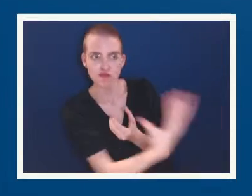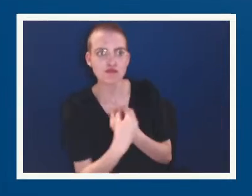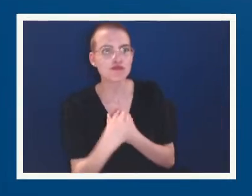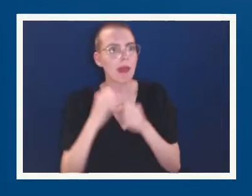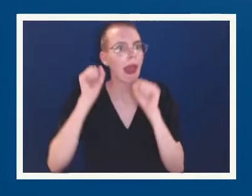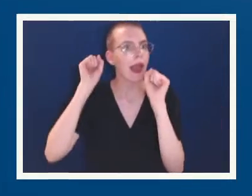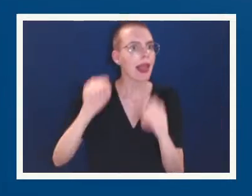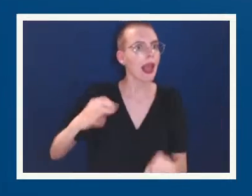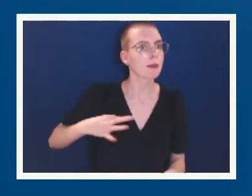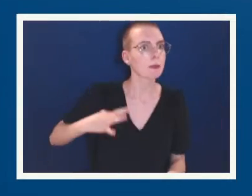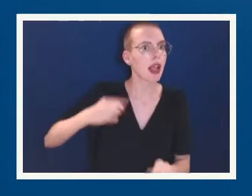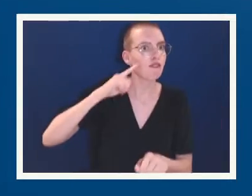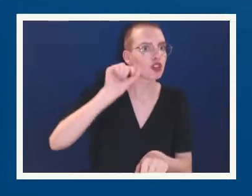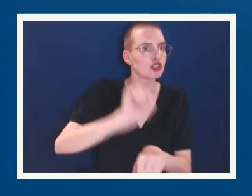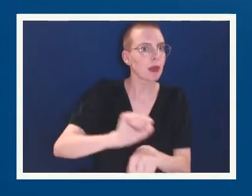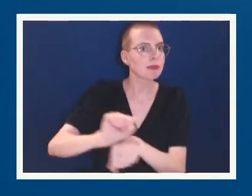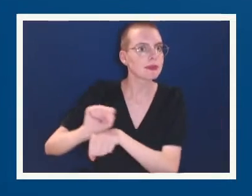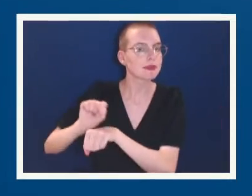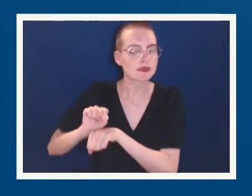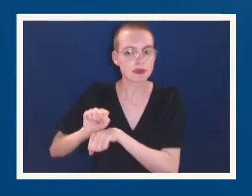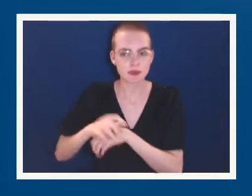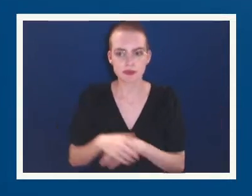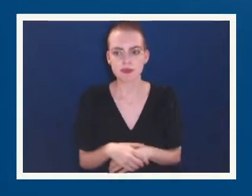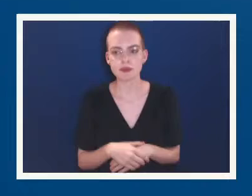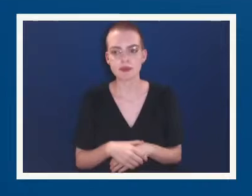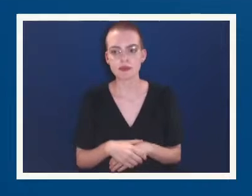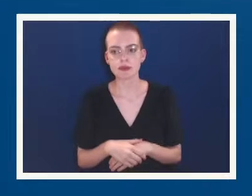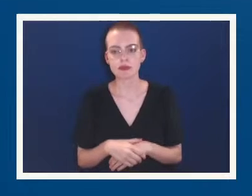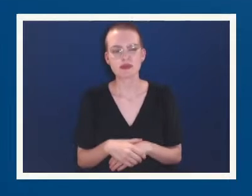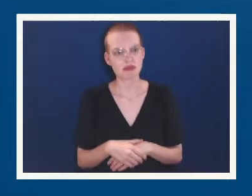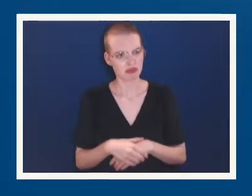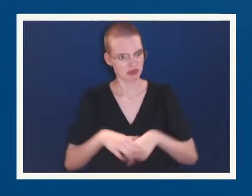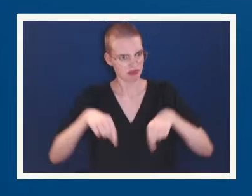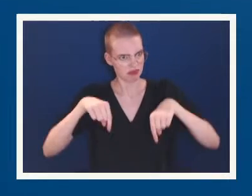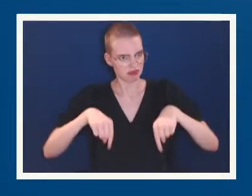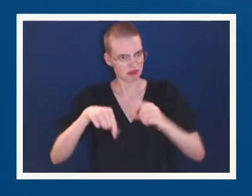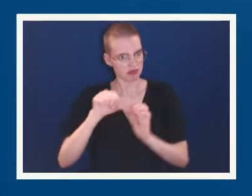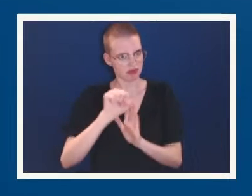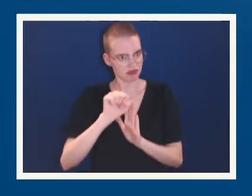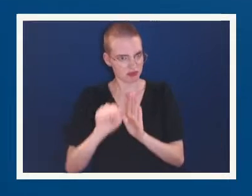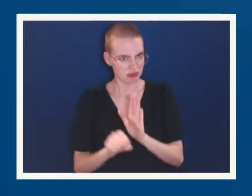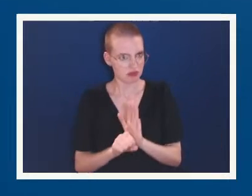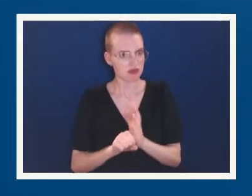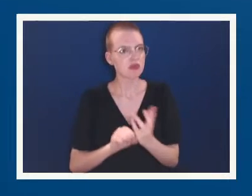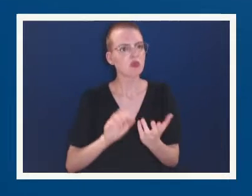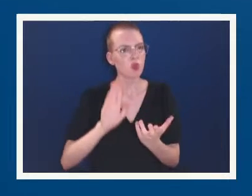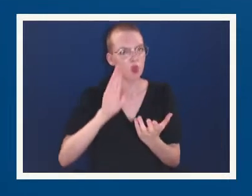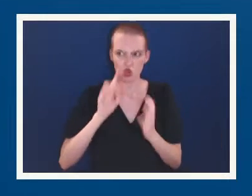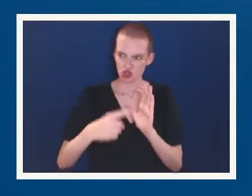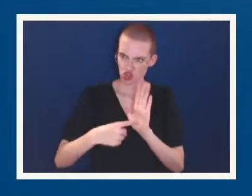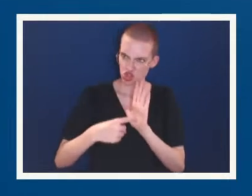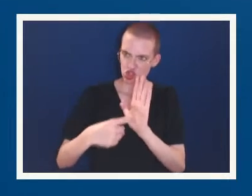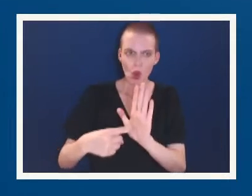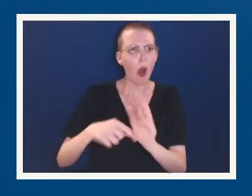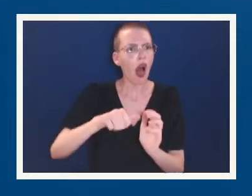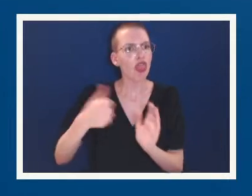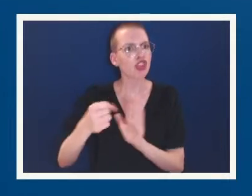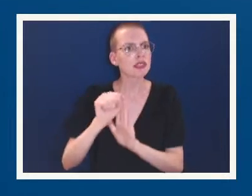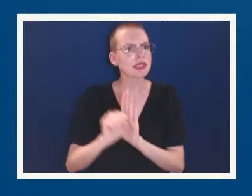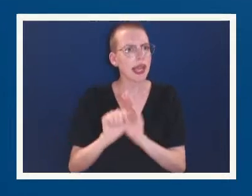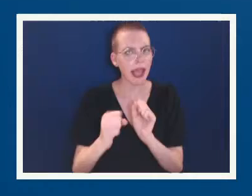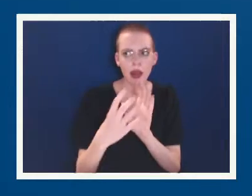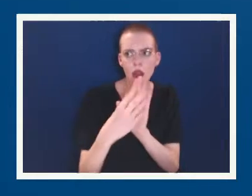We'll plant some flags again in this Commonwealth and show that we can take the fight to every other state. We'll create tens